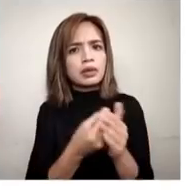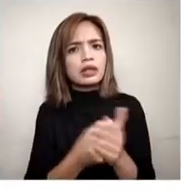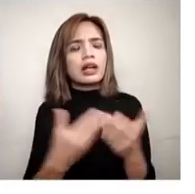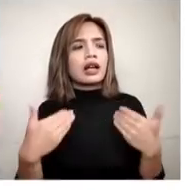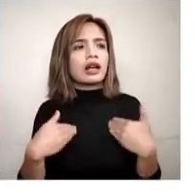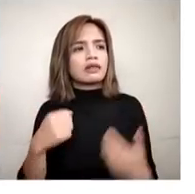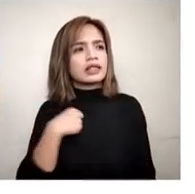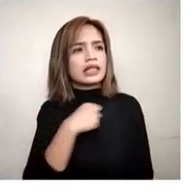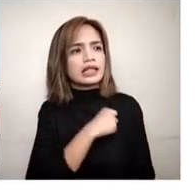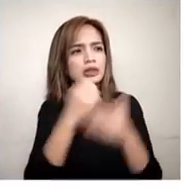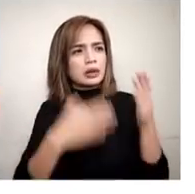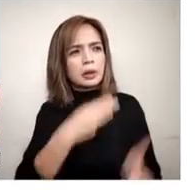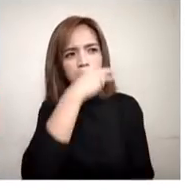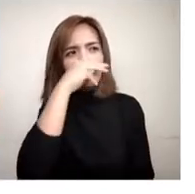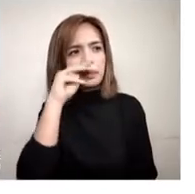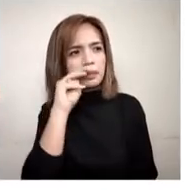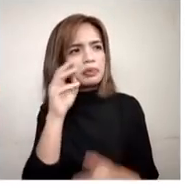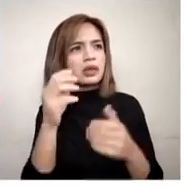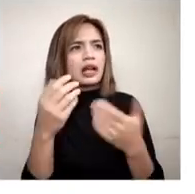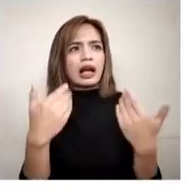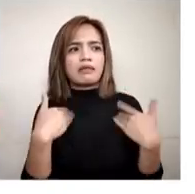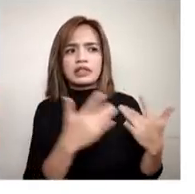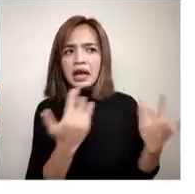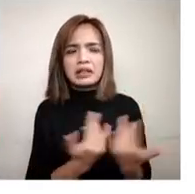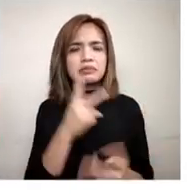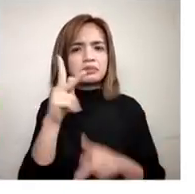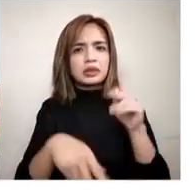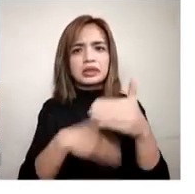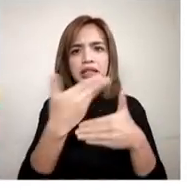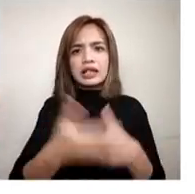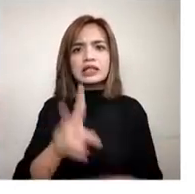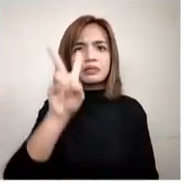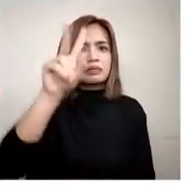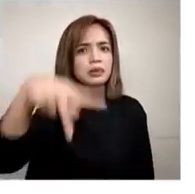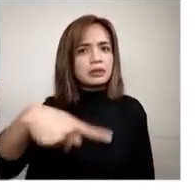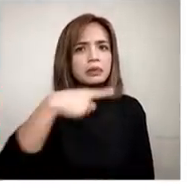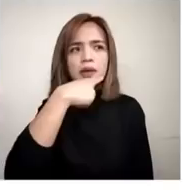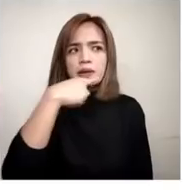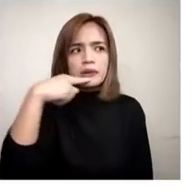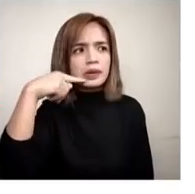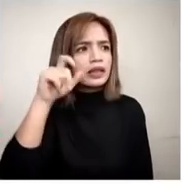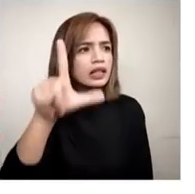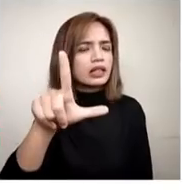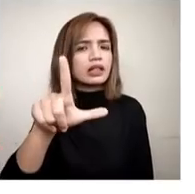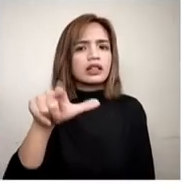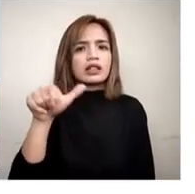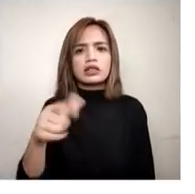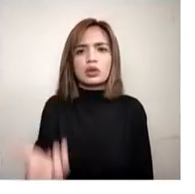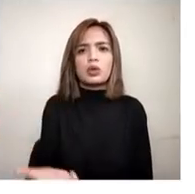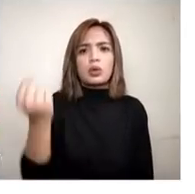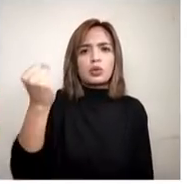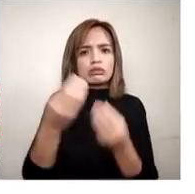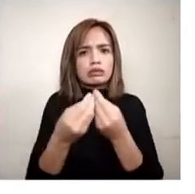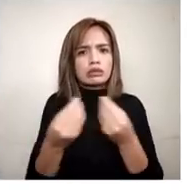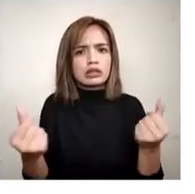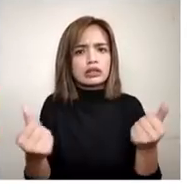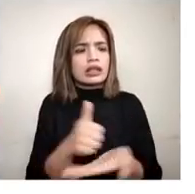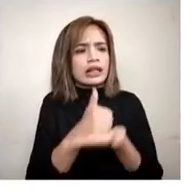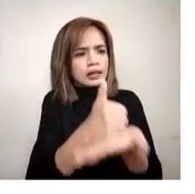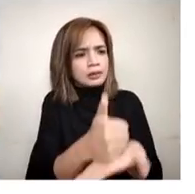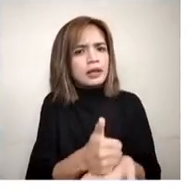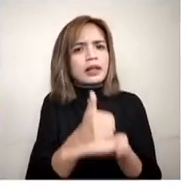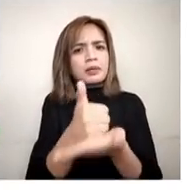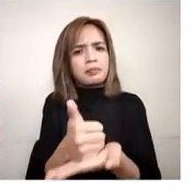always had the heart for the people, and then Vice President Leni Robredo, who has been doing her own pandemic response. So among all